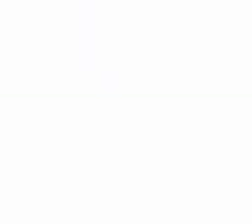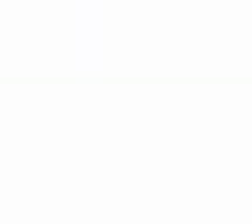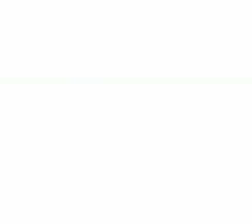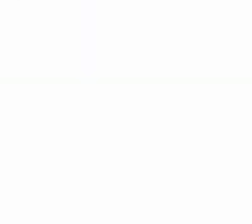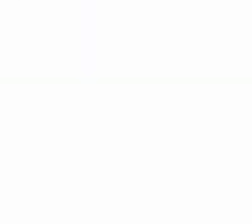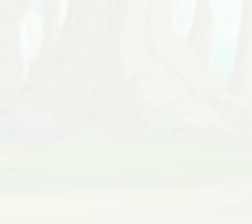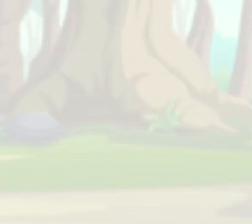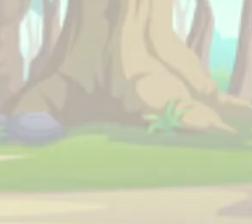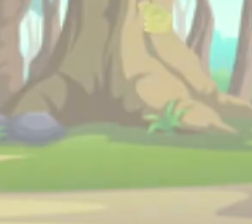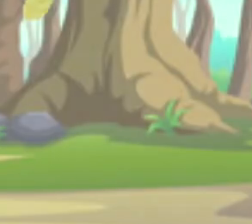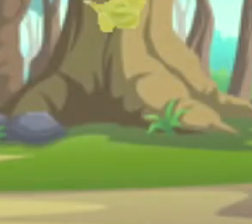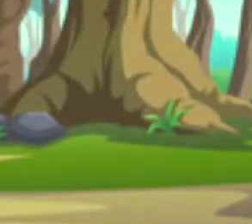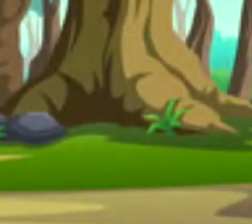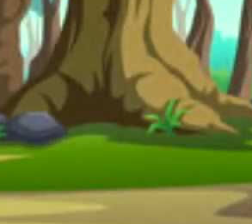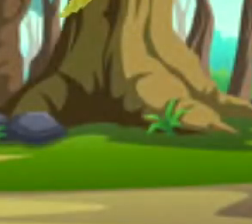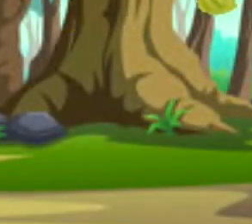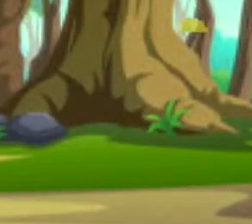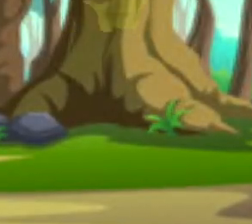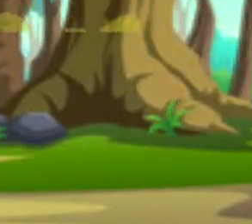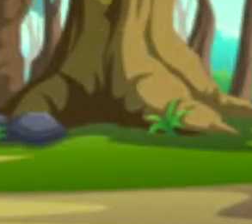EduwebTV KPM.